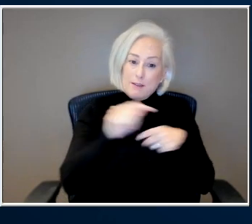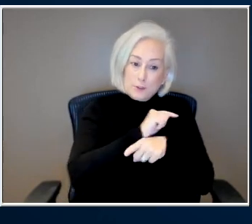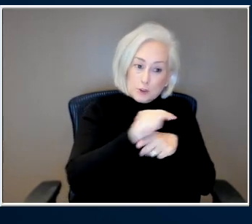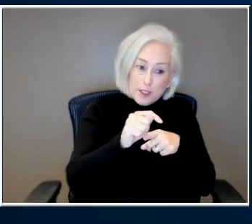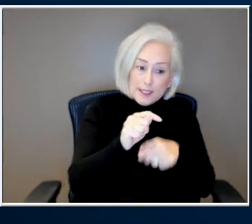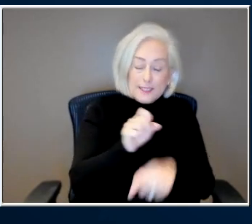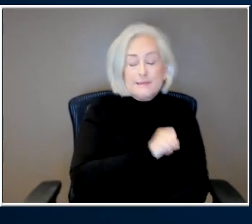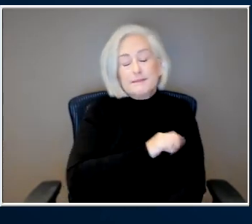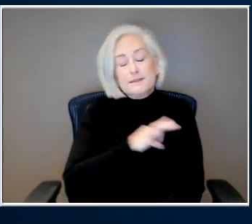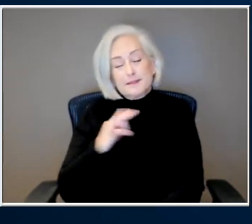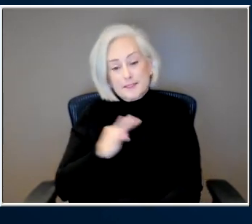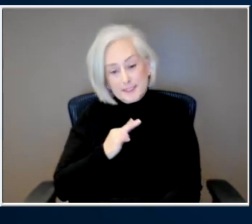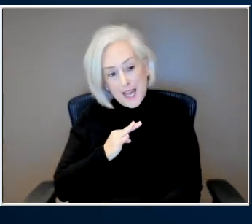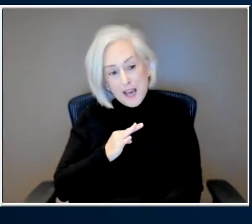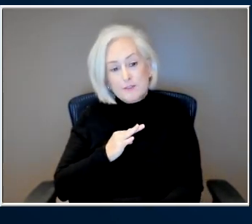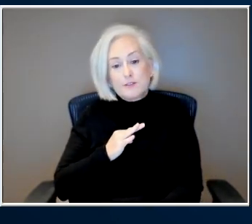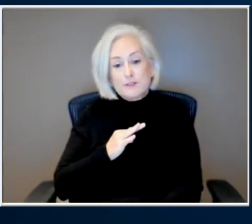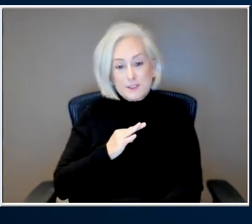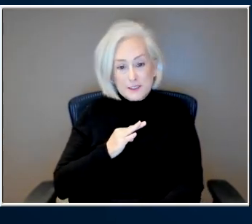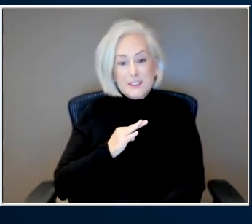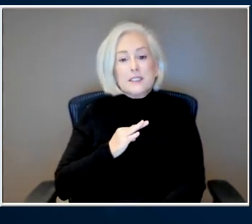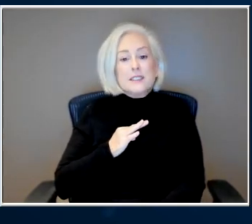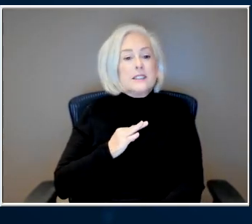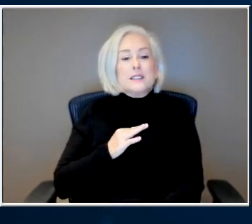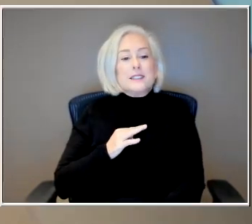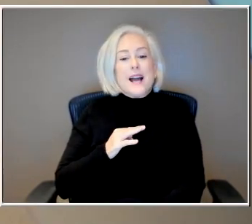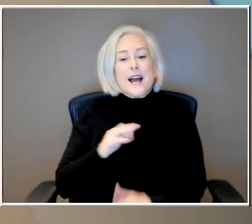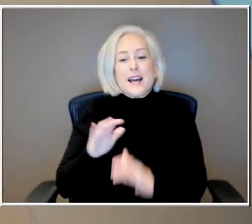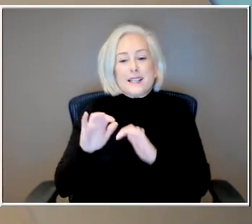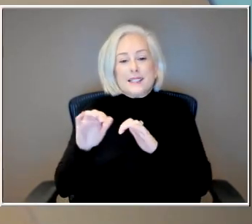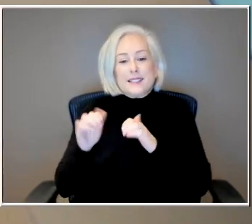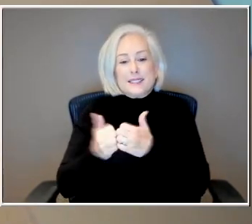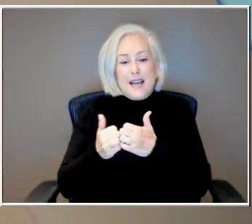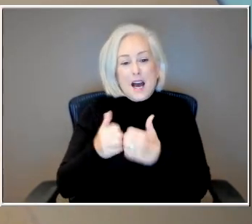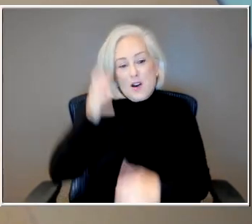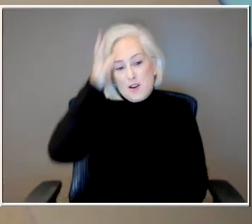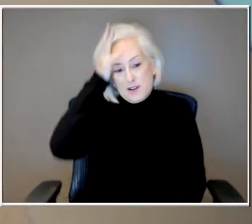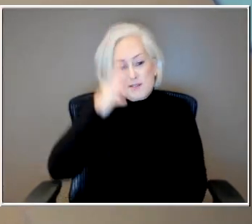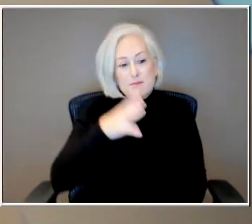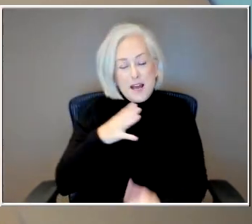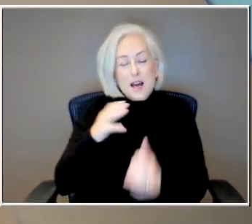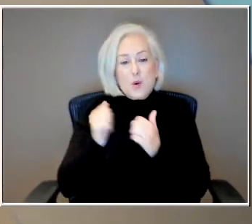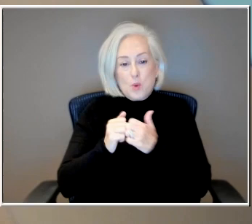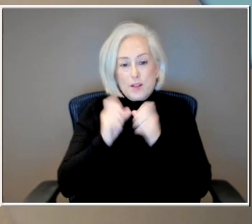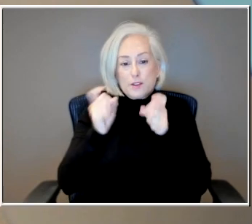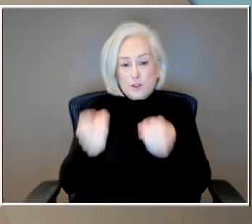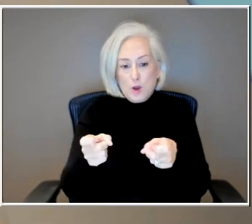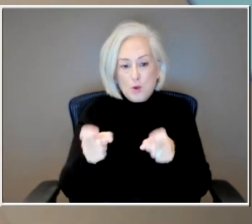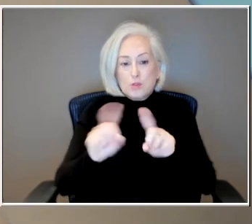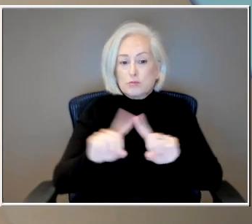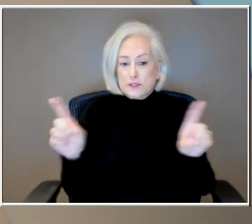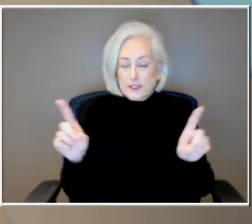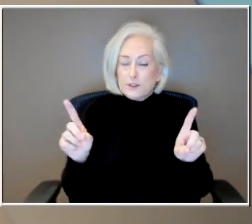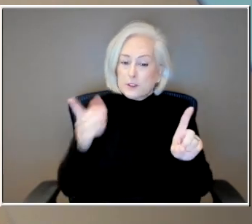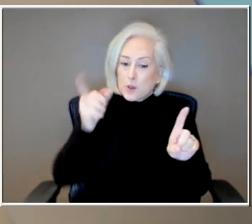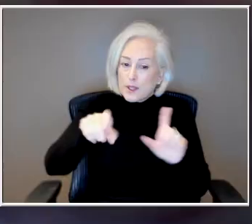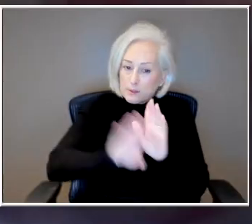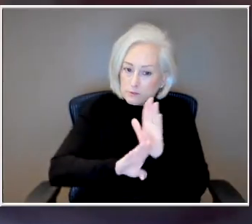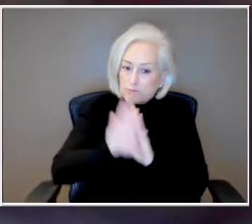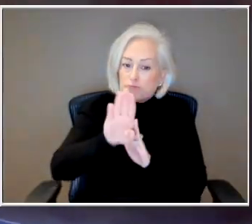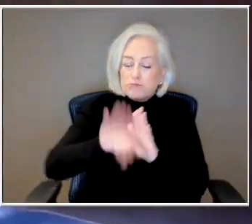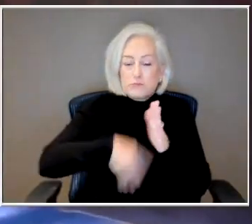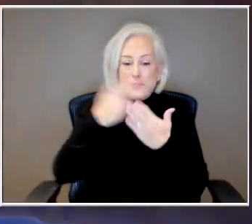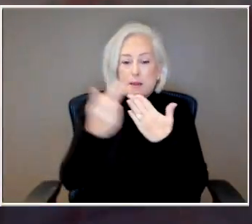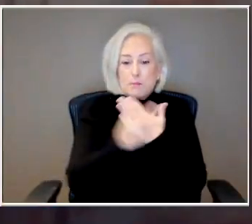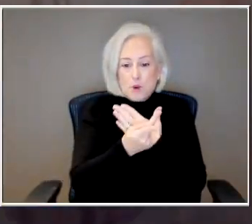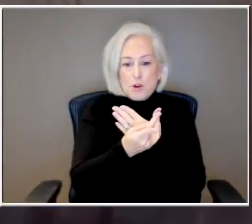it, how to evaluate the donor is so much different. And so it took time to just develop that program, and I think it will